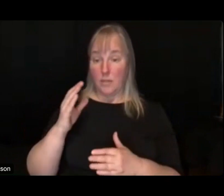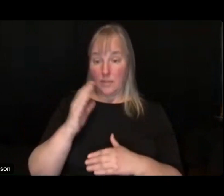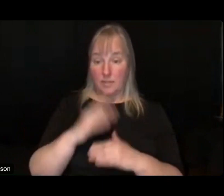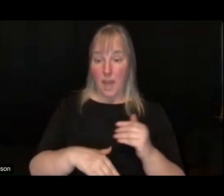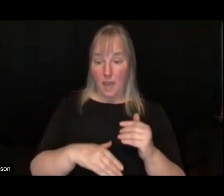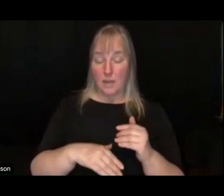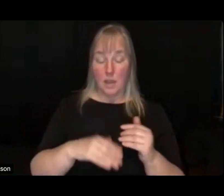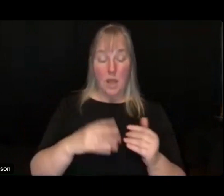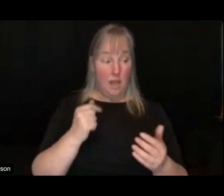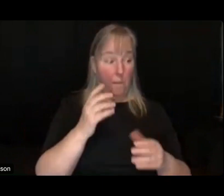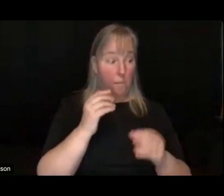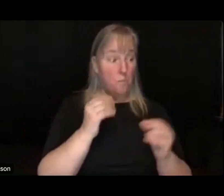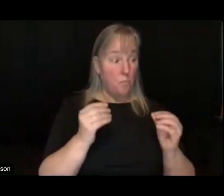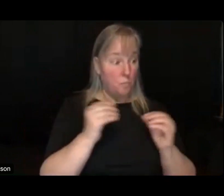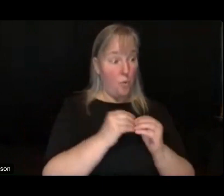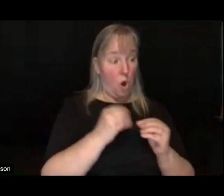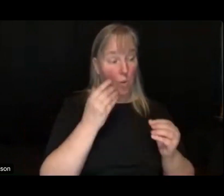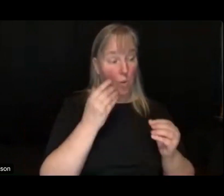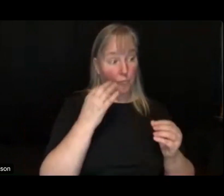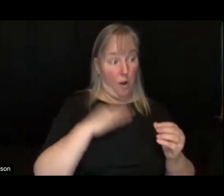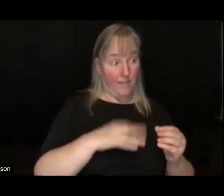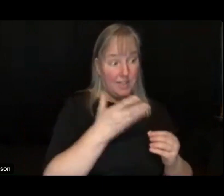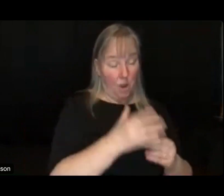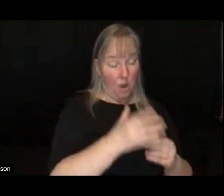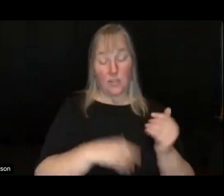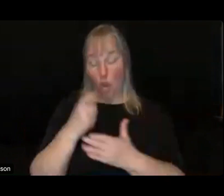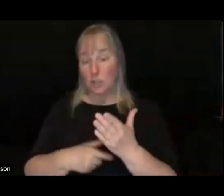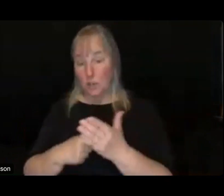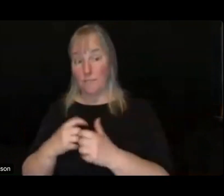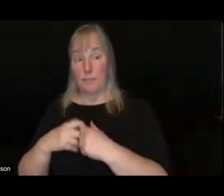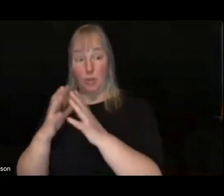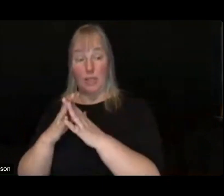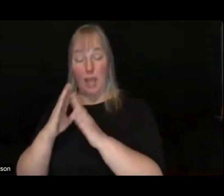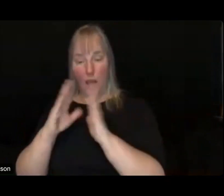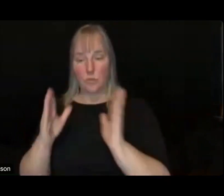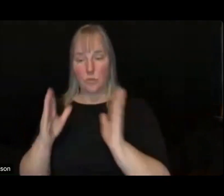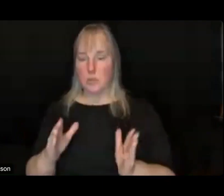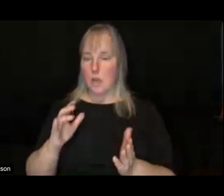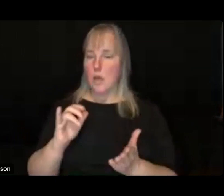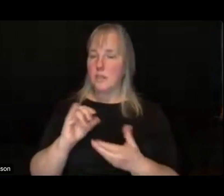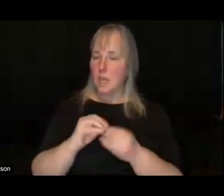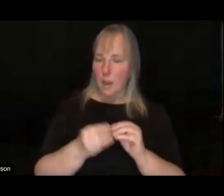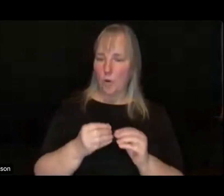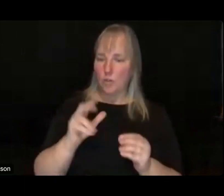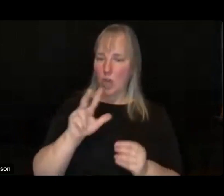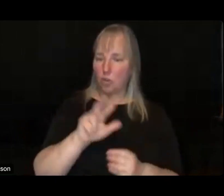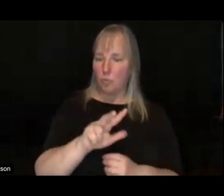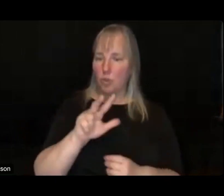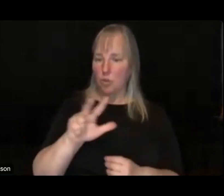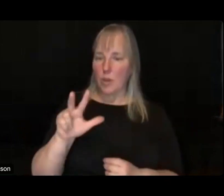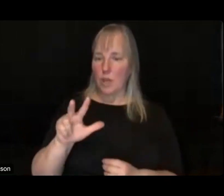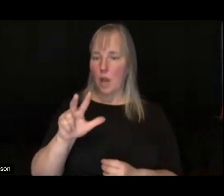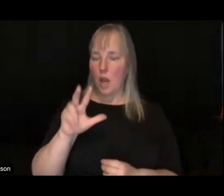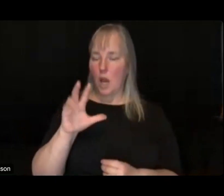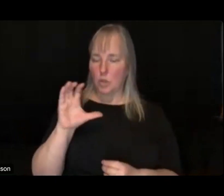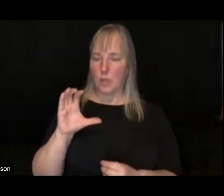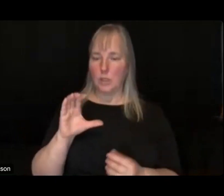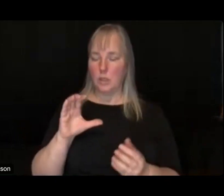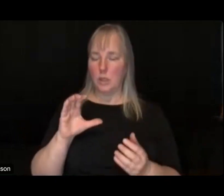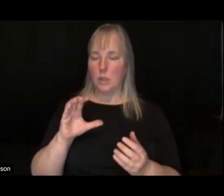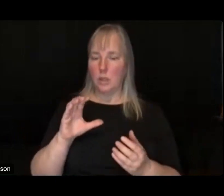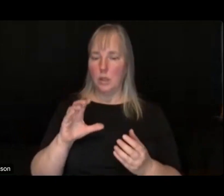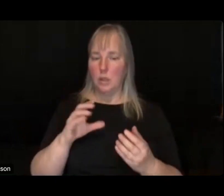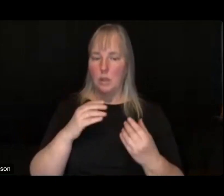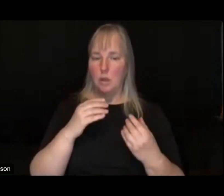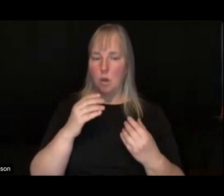that. Yeah, but Todd, but the number I gave, those 3,300 home sales or resale plus all the others, new construction and everything else.